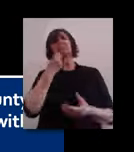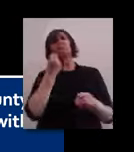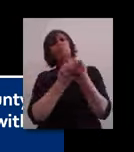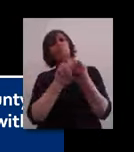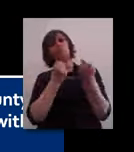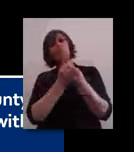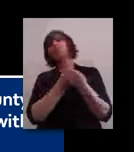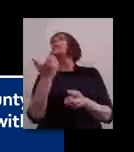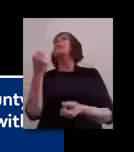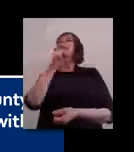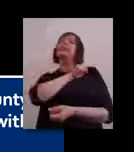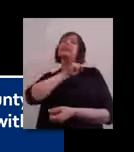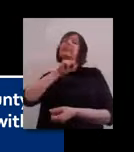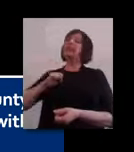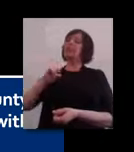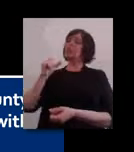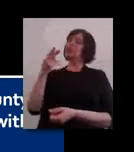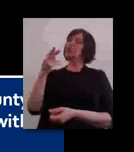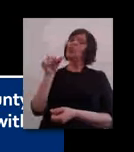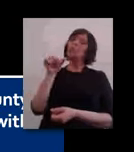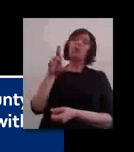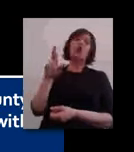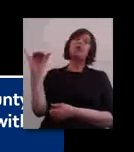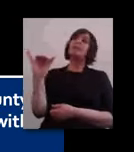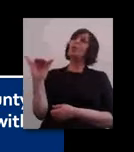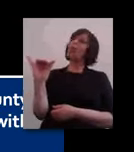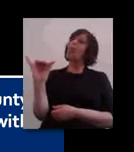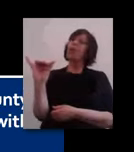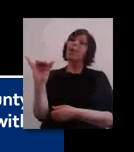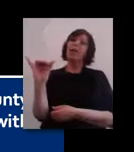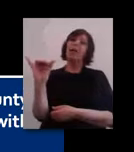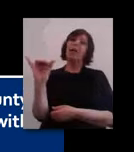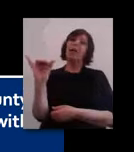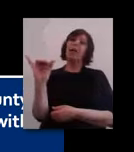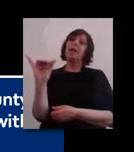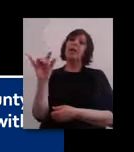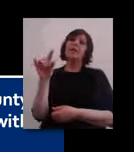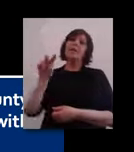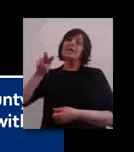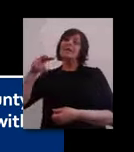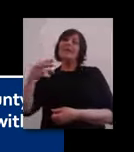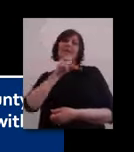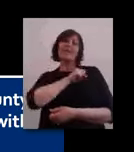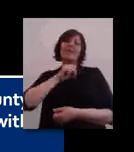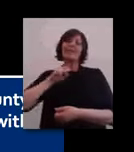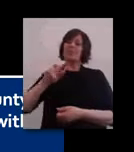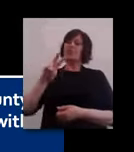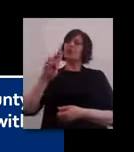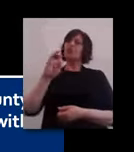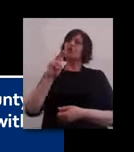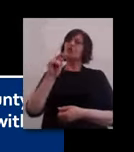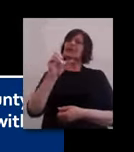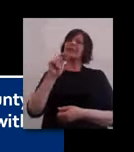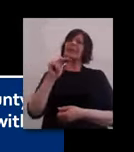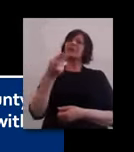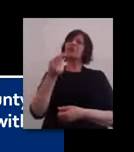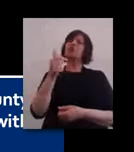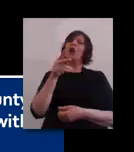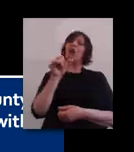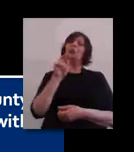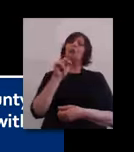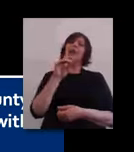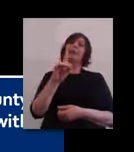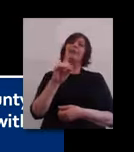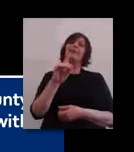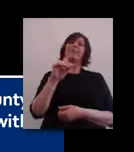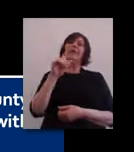Schumer, the minority leader, and our second Senator, Kirsten Gillibrand. They've been supportive. There seems to be a fight going on in